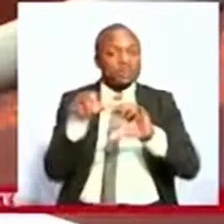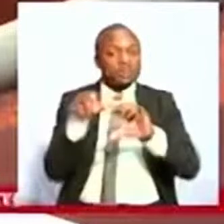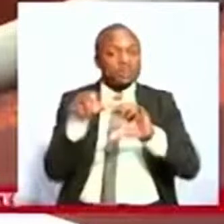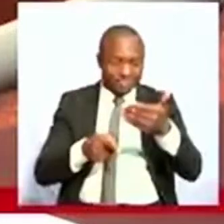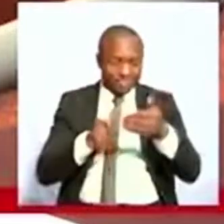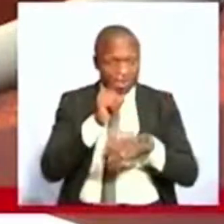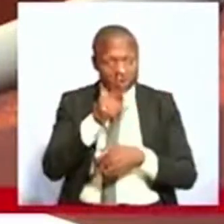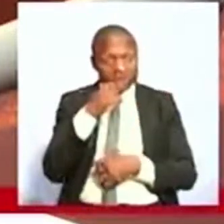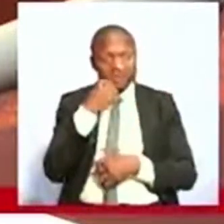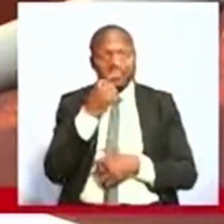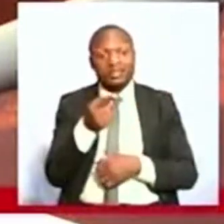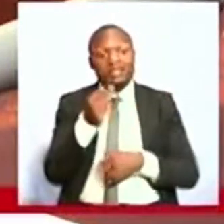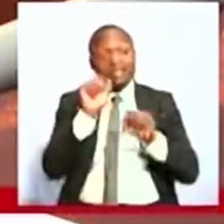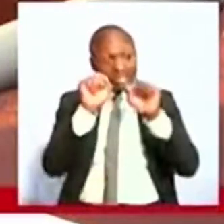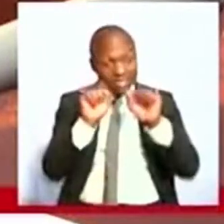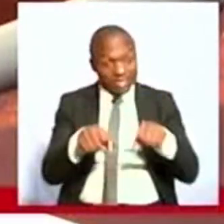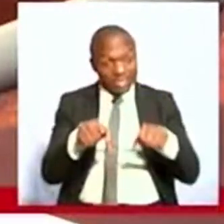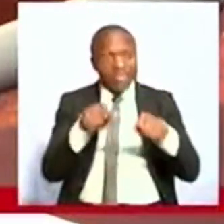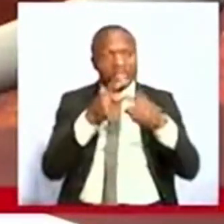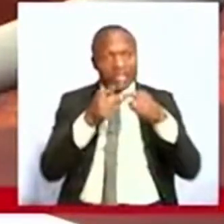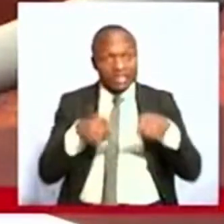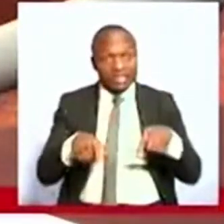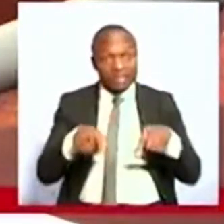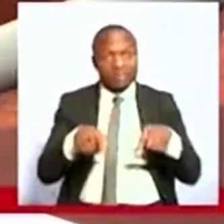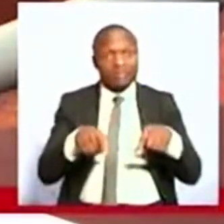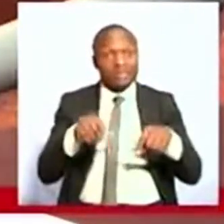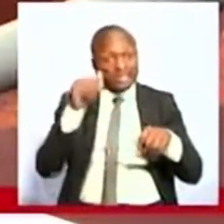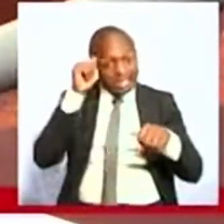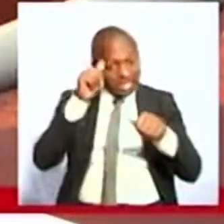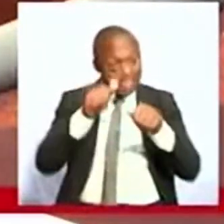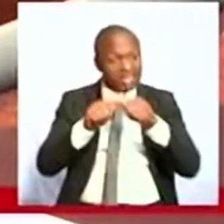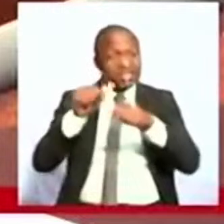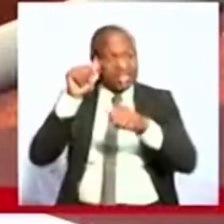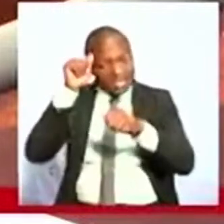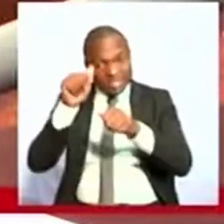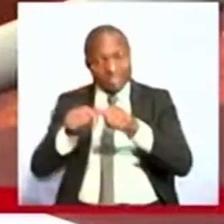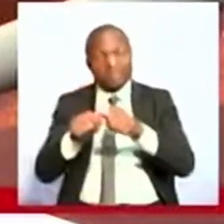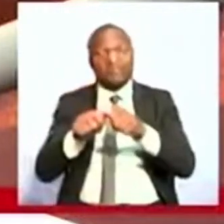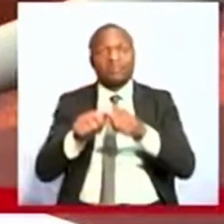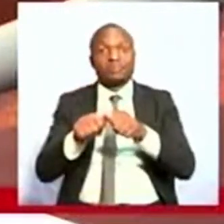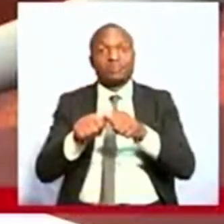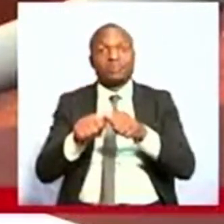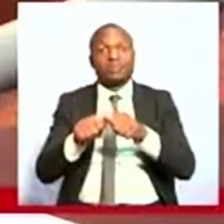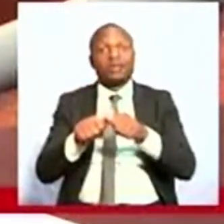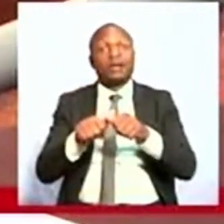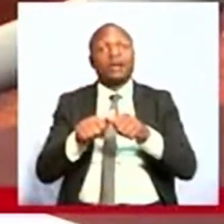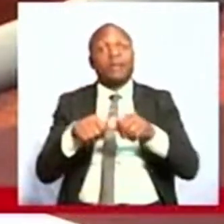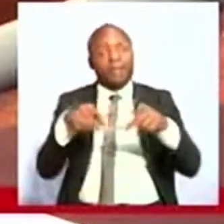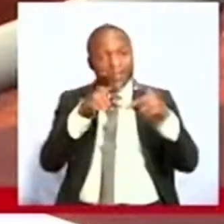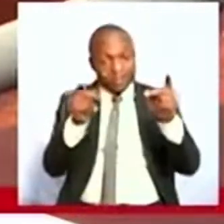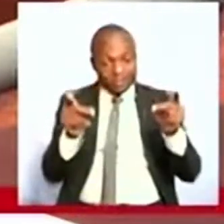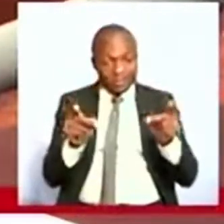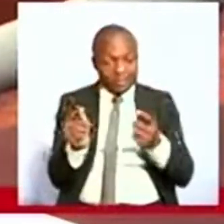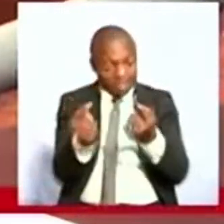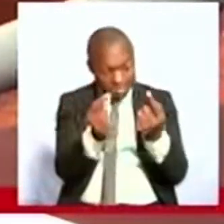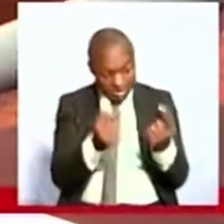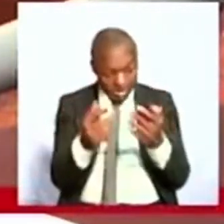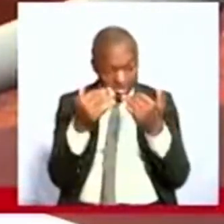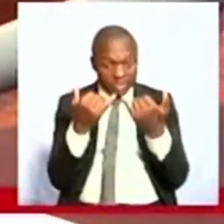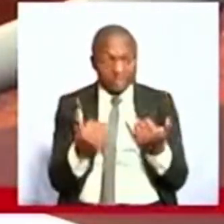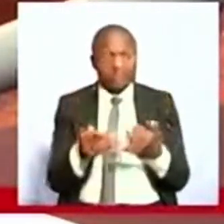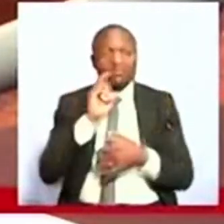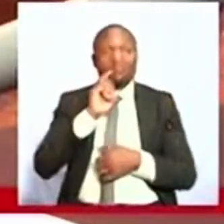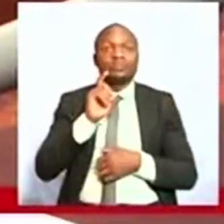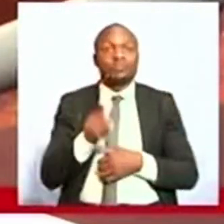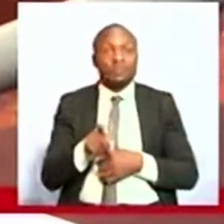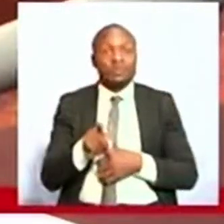Unfortunately, as you're saying, it can only be done through the referendum. These are enshrined rights, and the current position is we would have